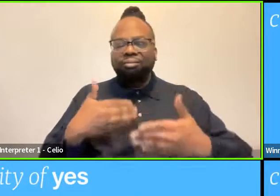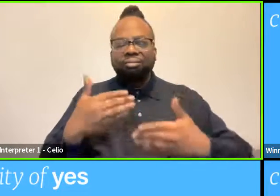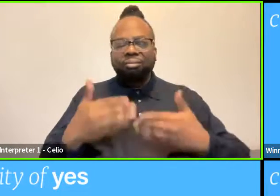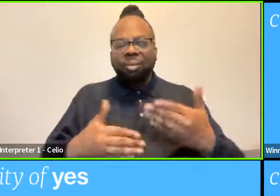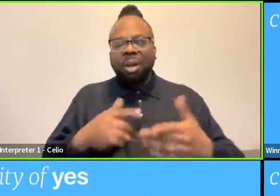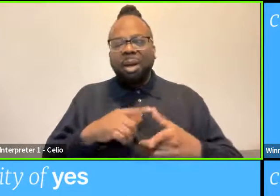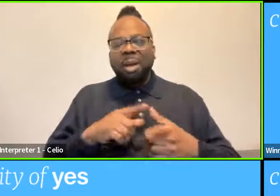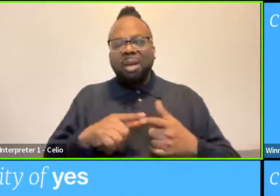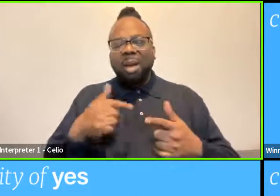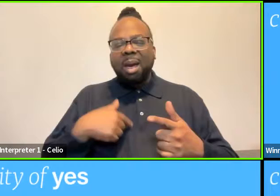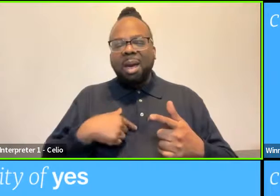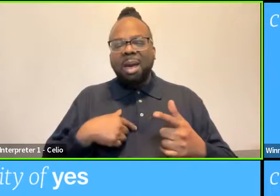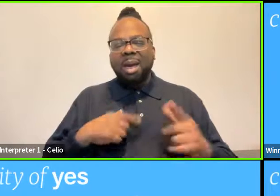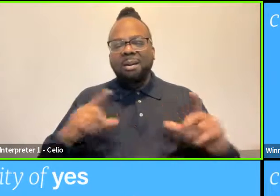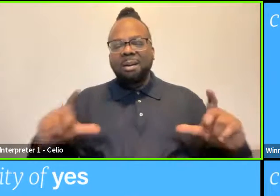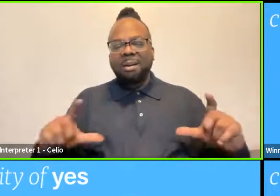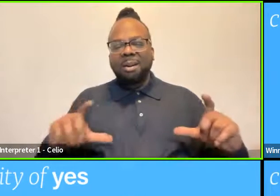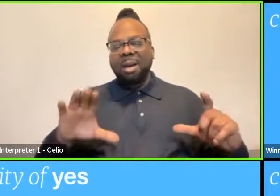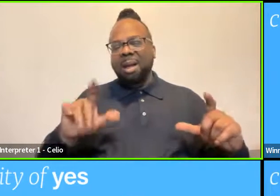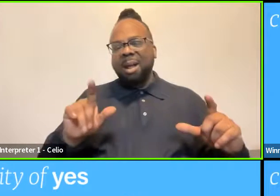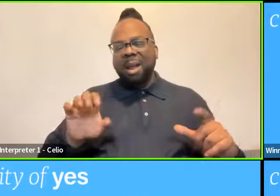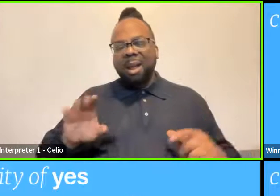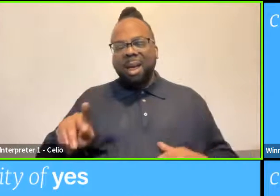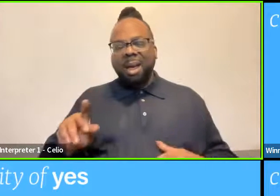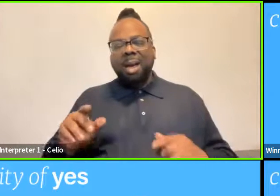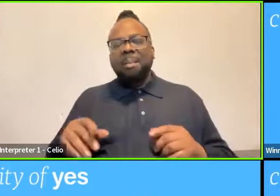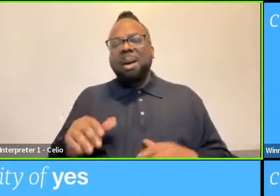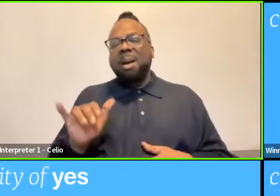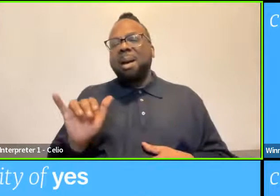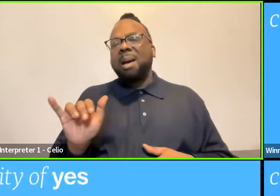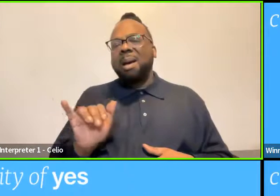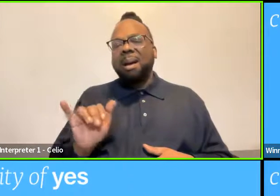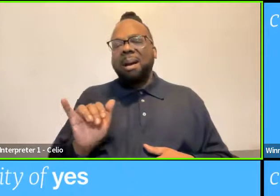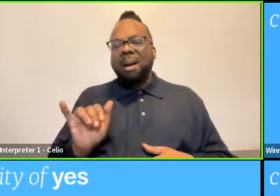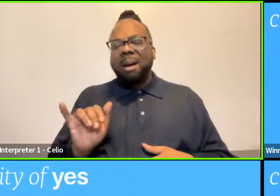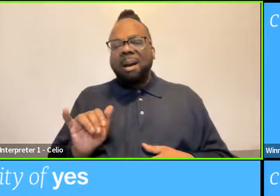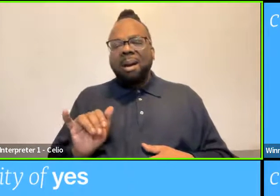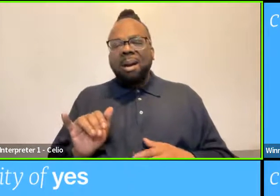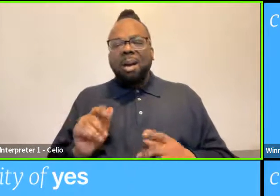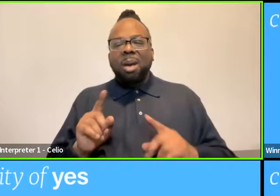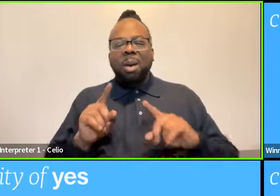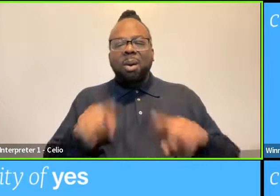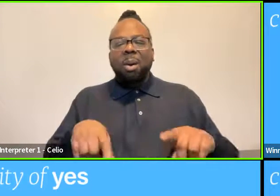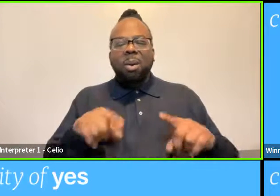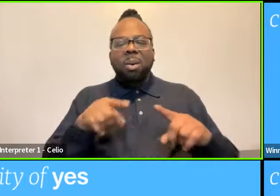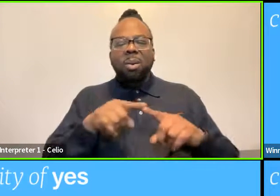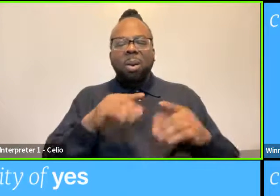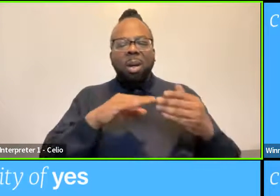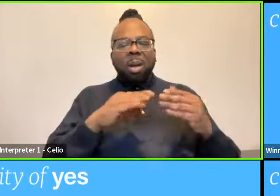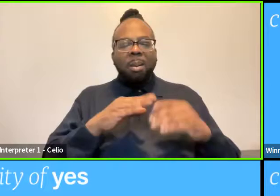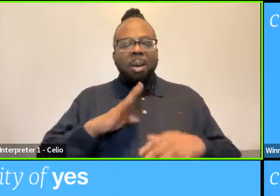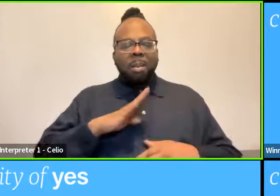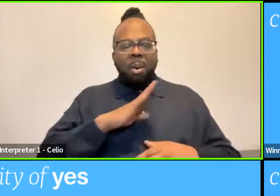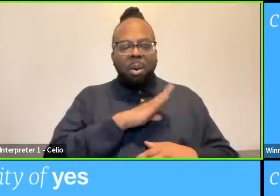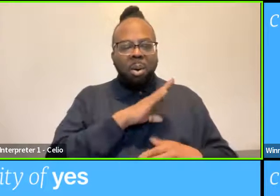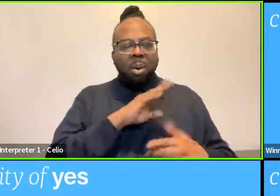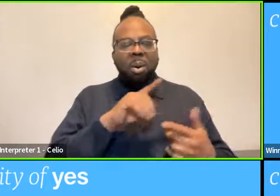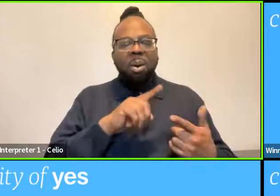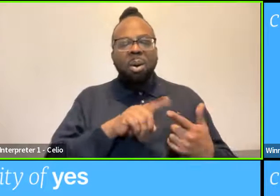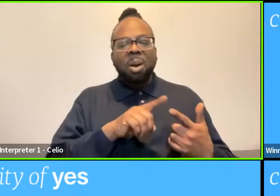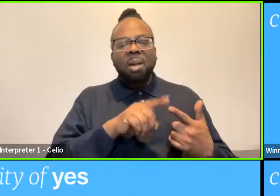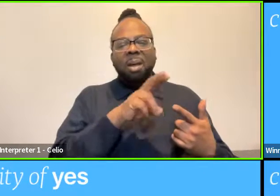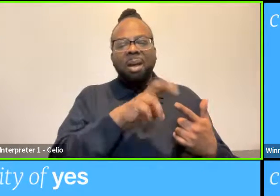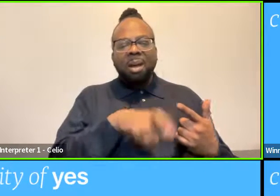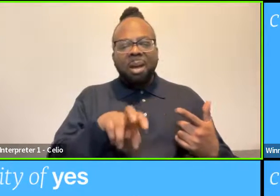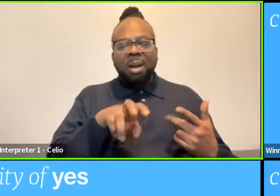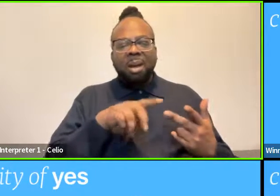on a clock. This isn't ULURP technically, but it's similar to it. It would go to the community boards. It'll go to